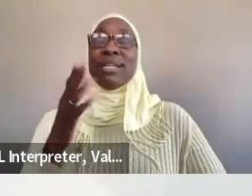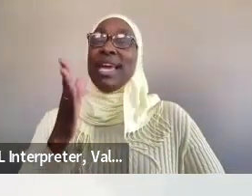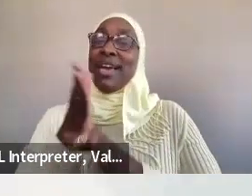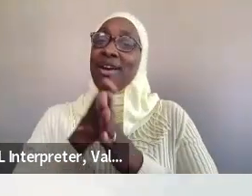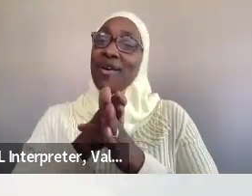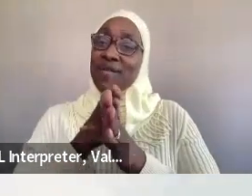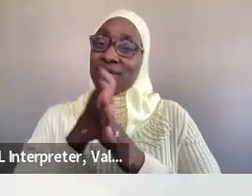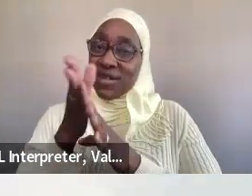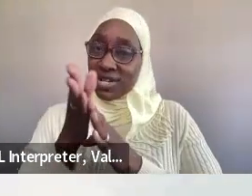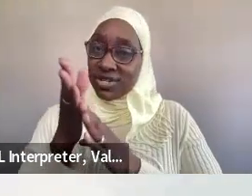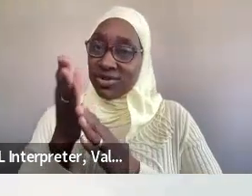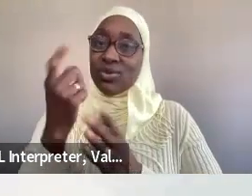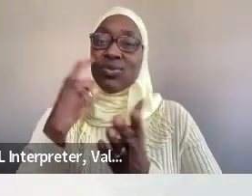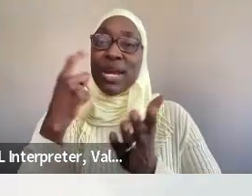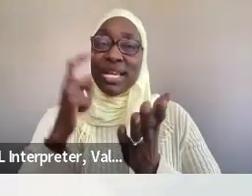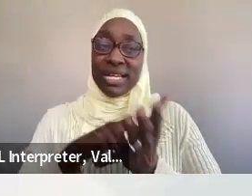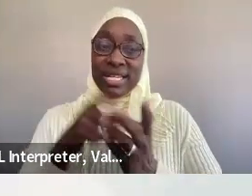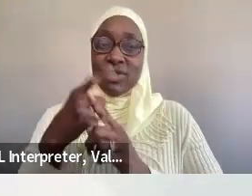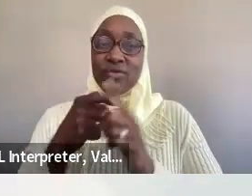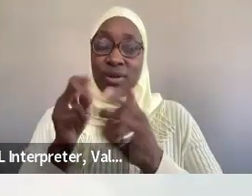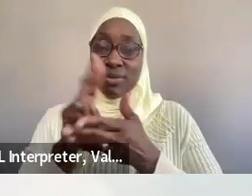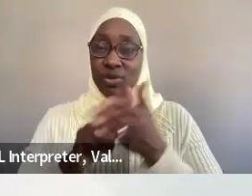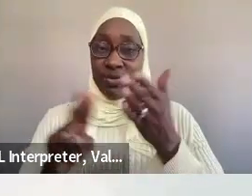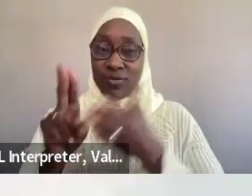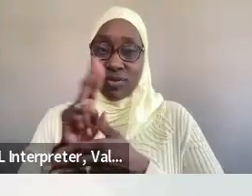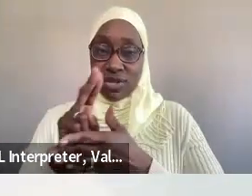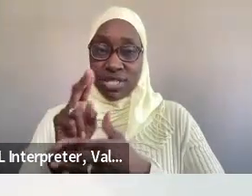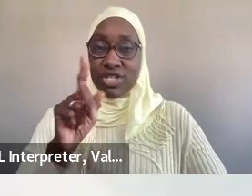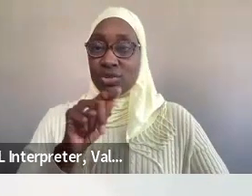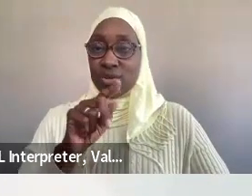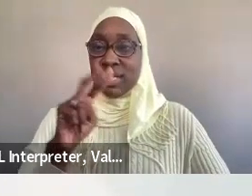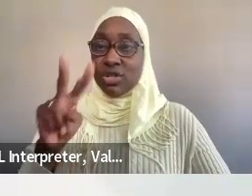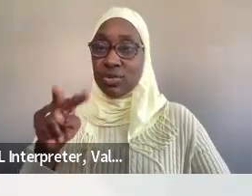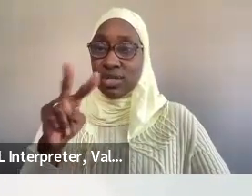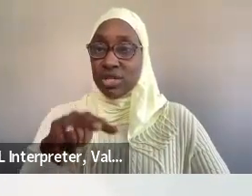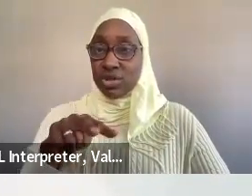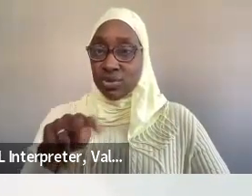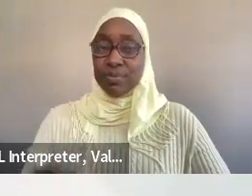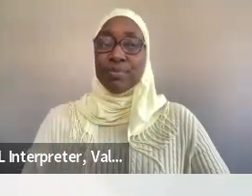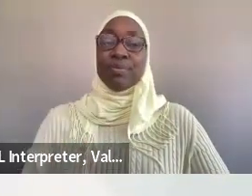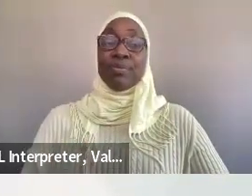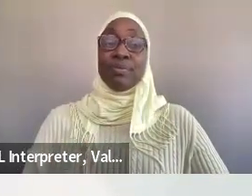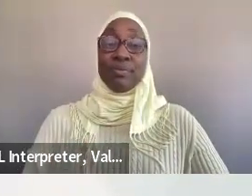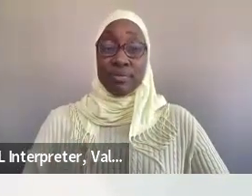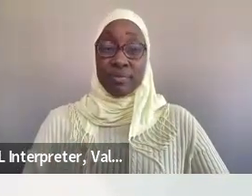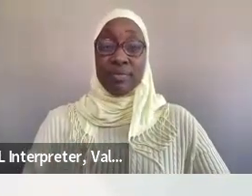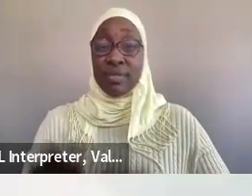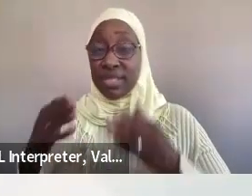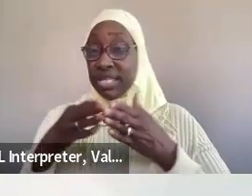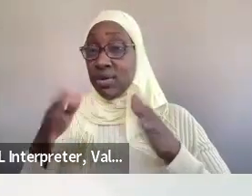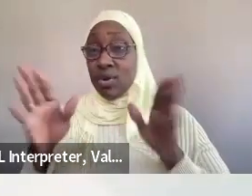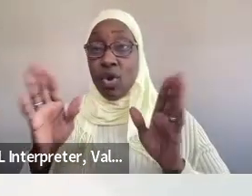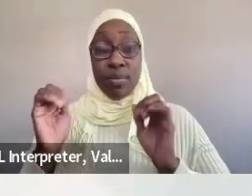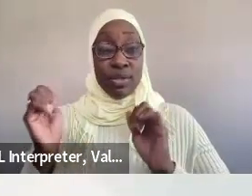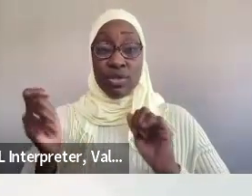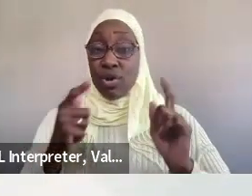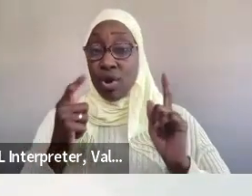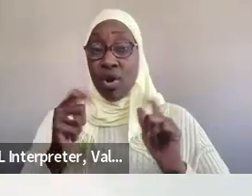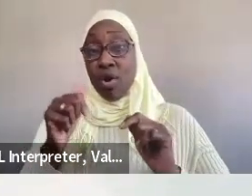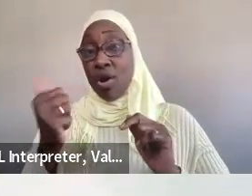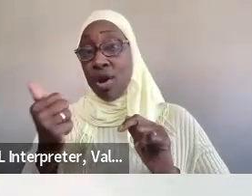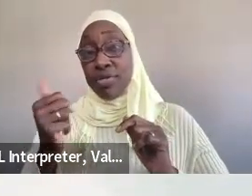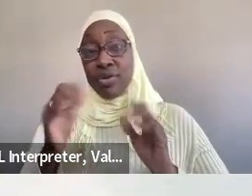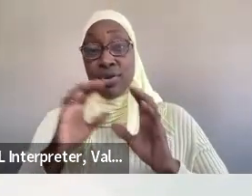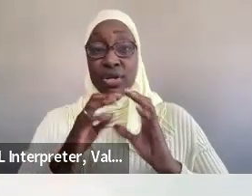of 2022. And at the time, there were no other open to all disability clubs or a disabled cultural center. And now there's